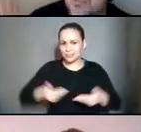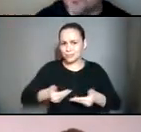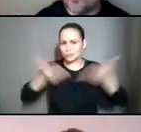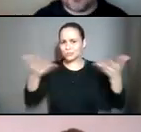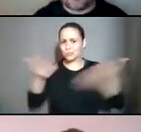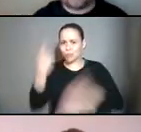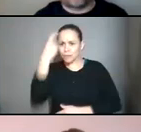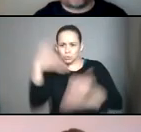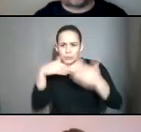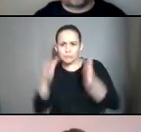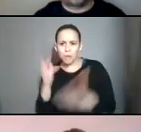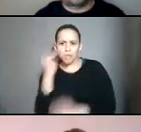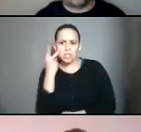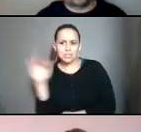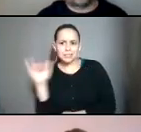like.